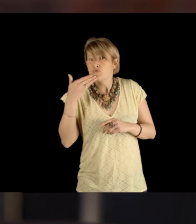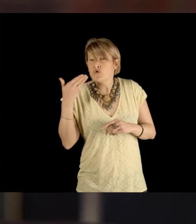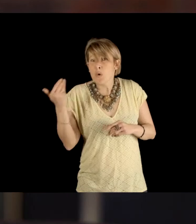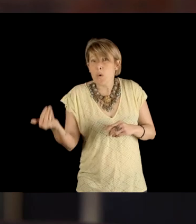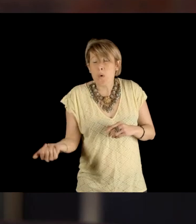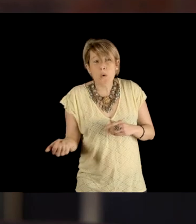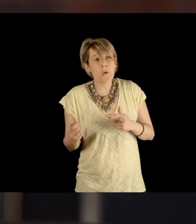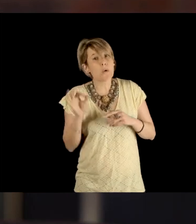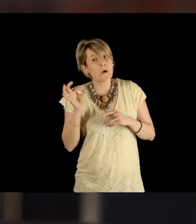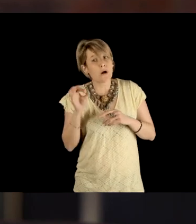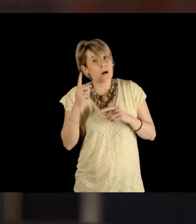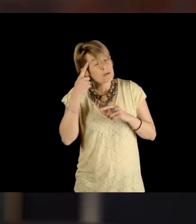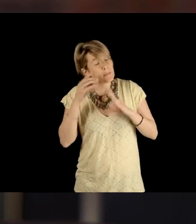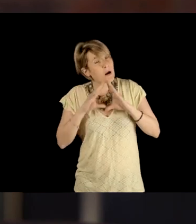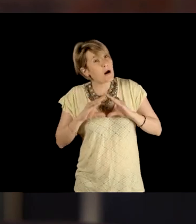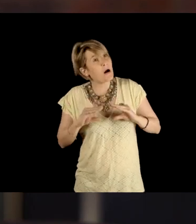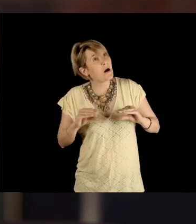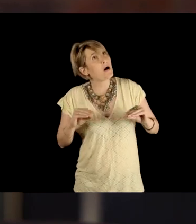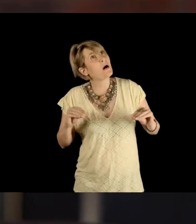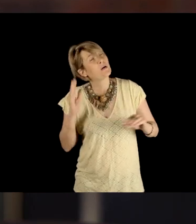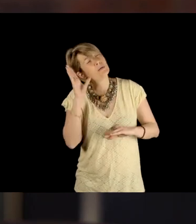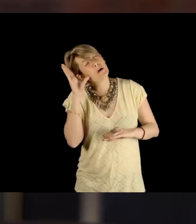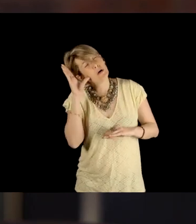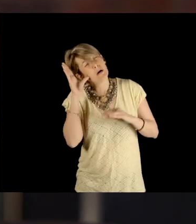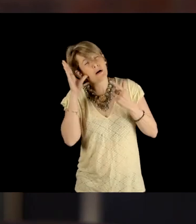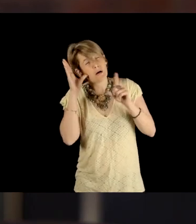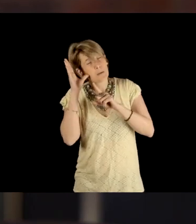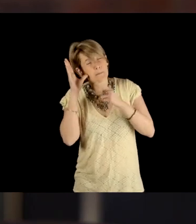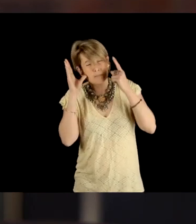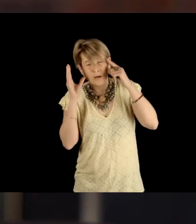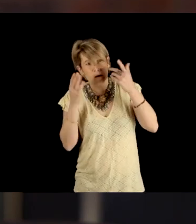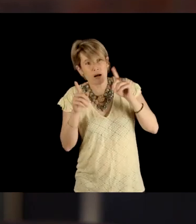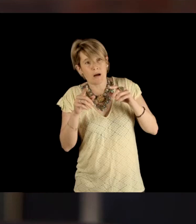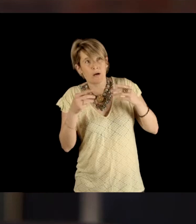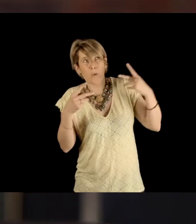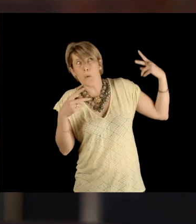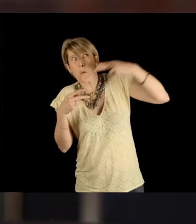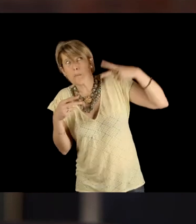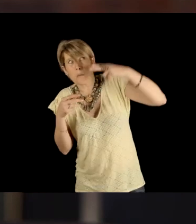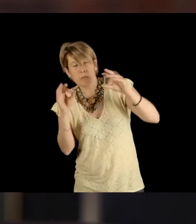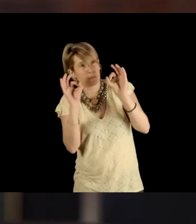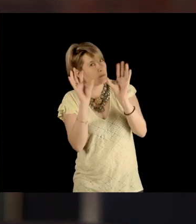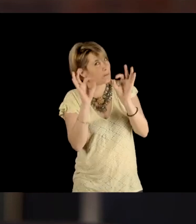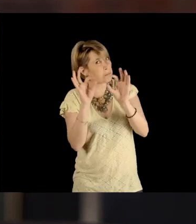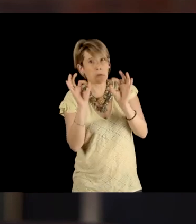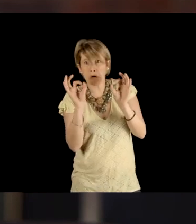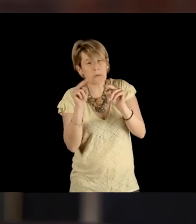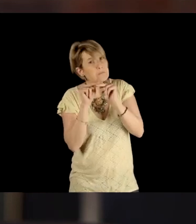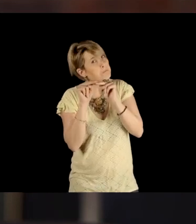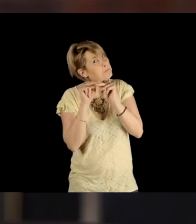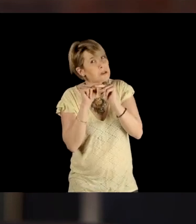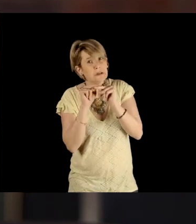actually drawn me back or pulled me back from my onward journey that is preventing in my